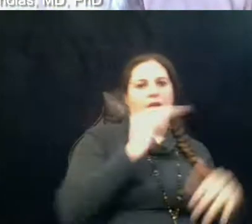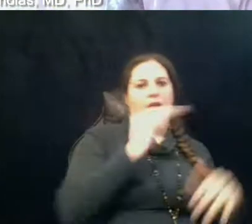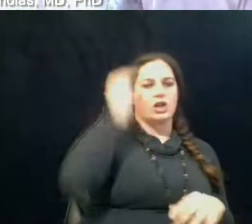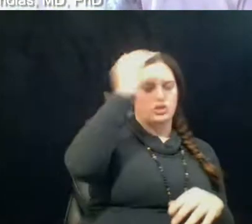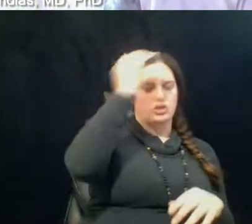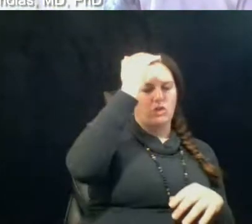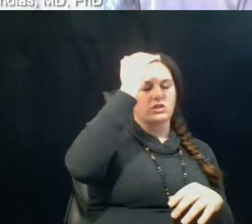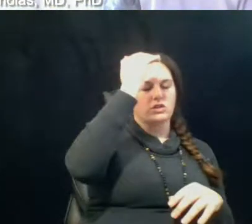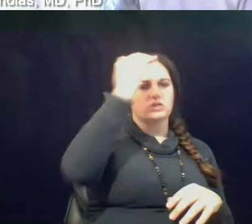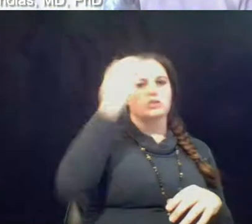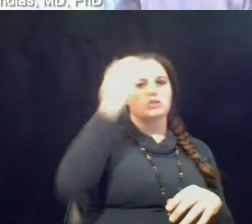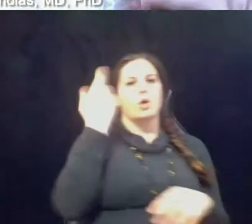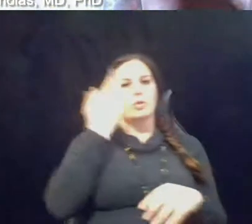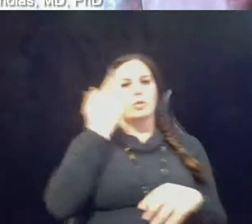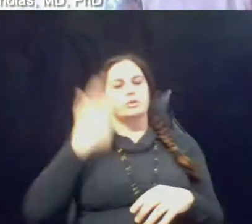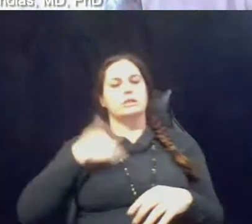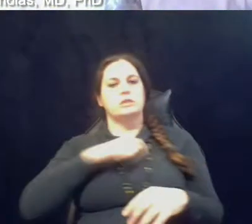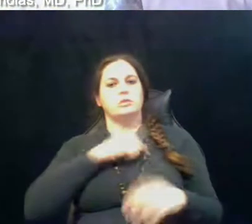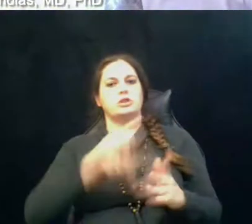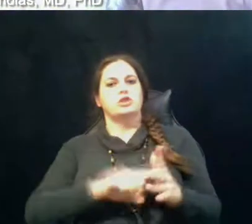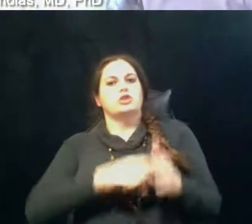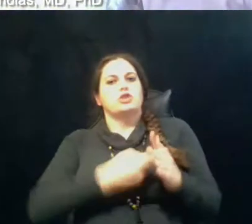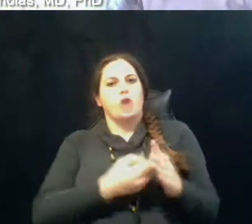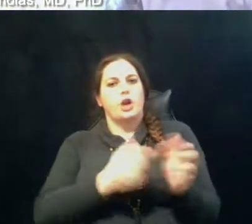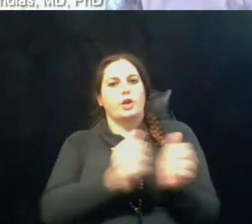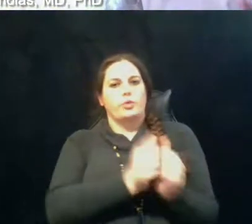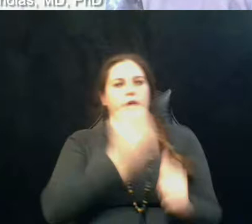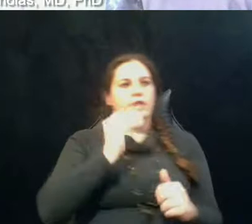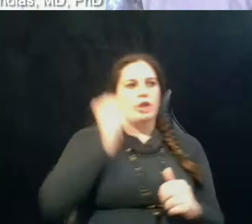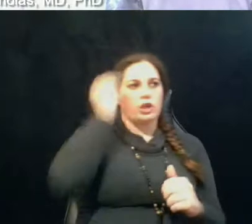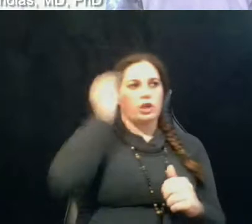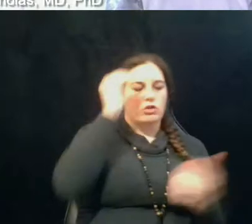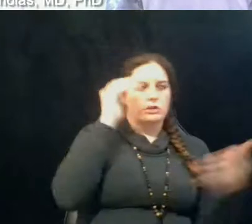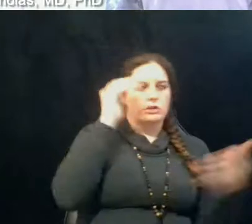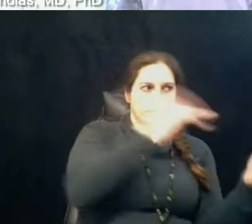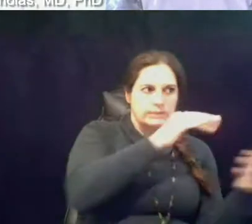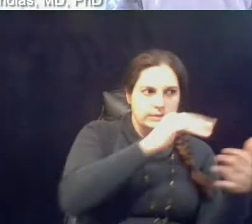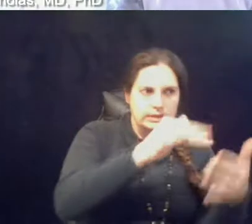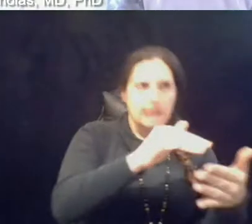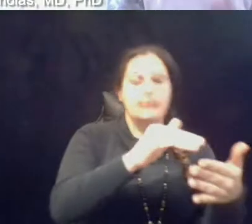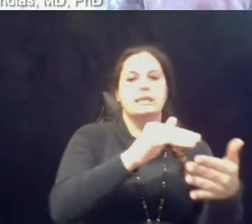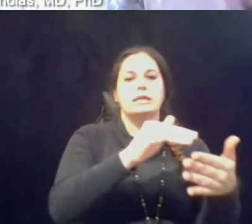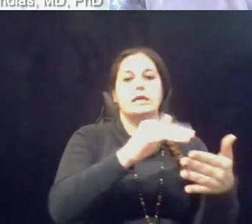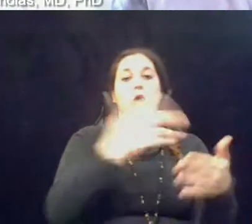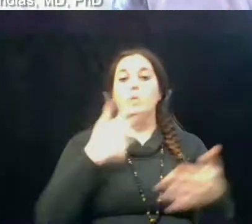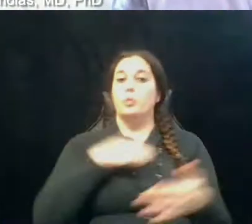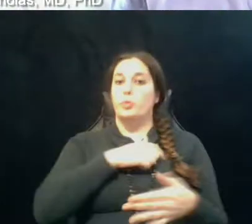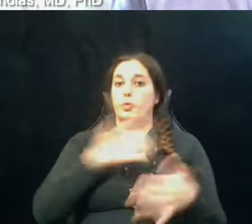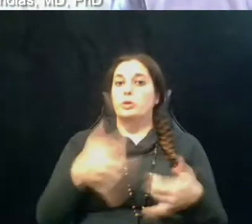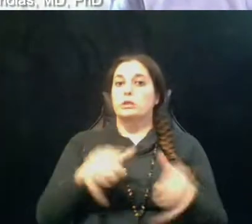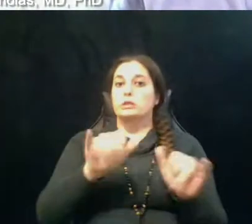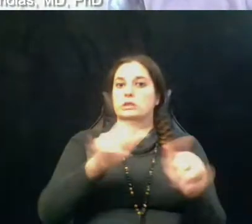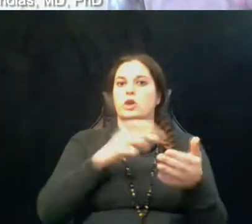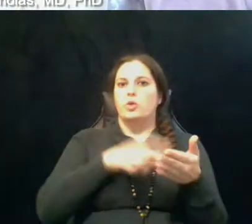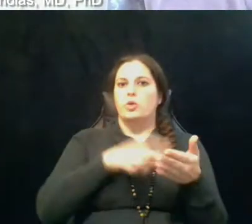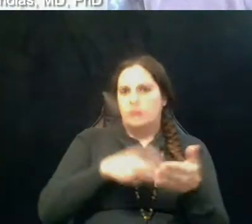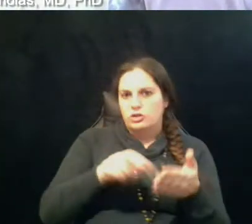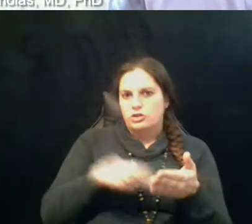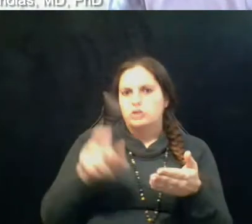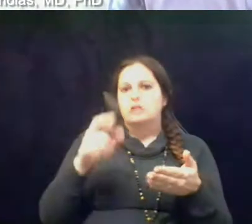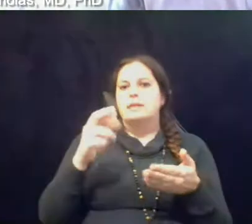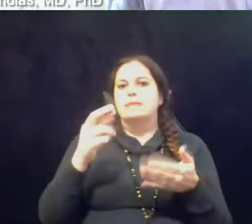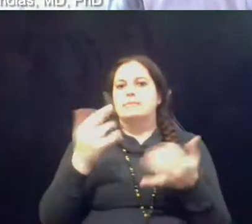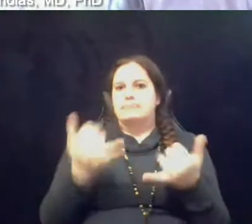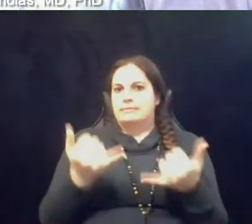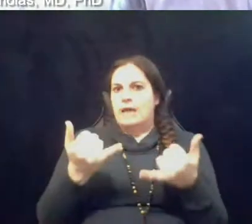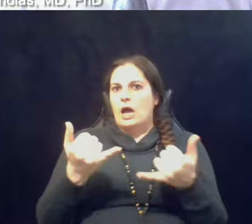started the research there. That research is continuing to see what happens in children as young as 12. And I bet you when